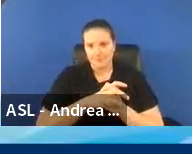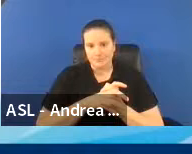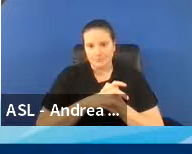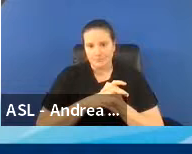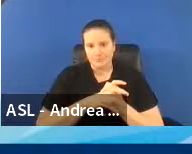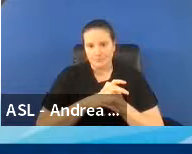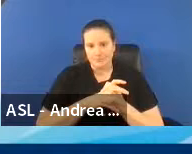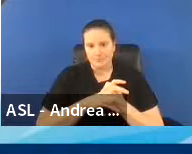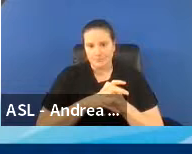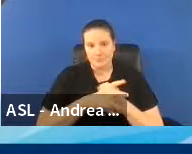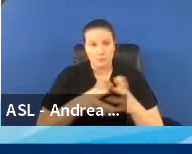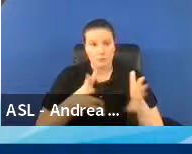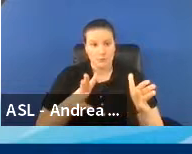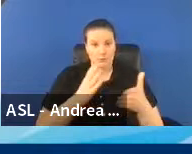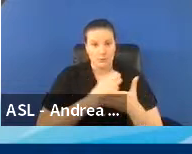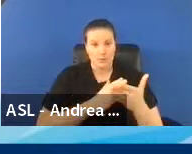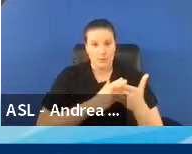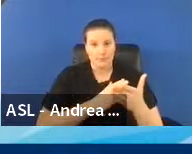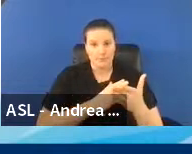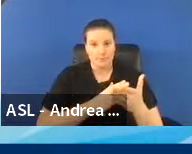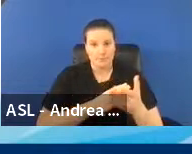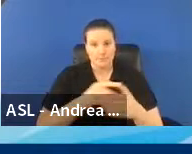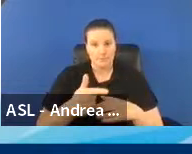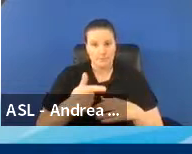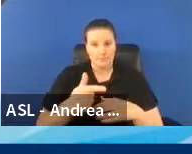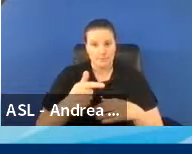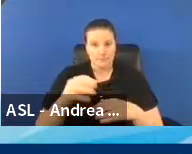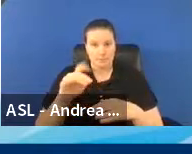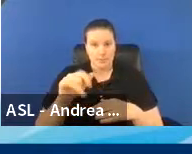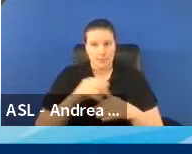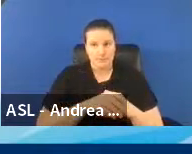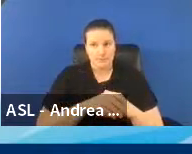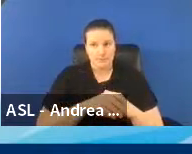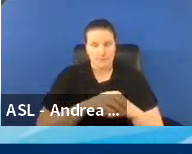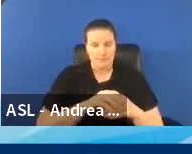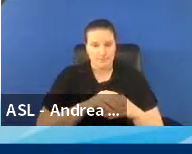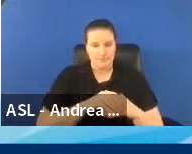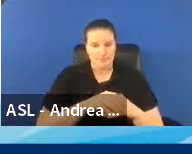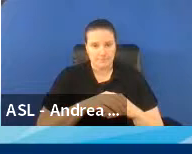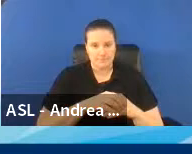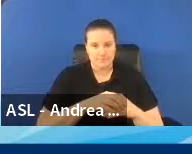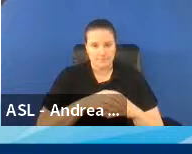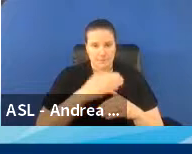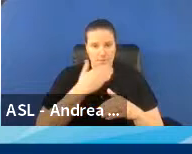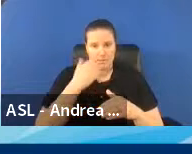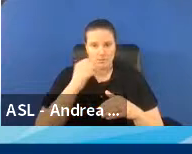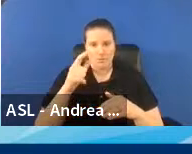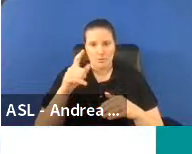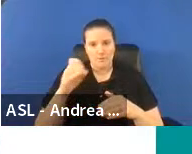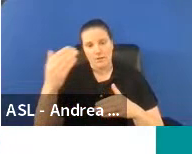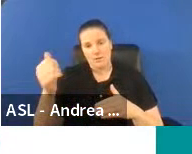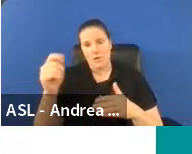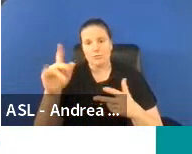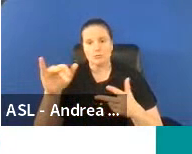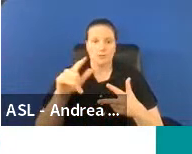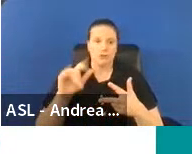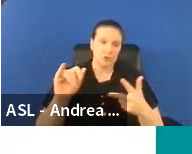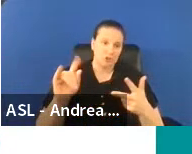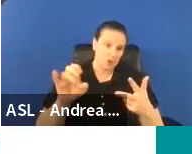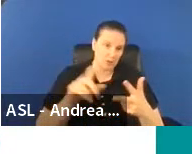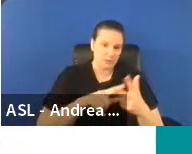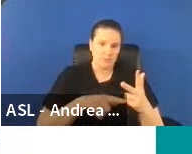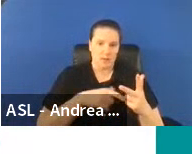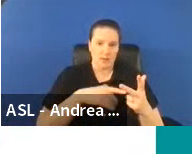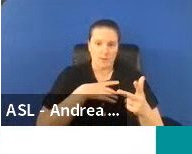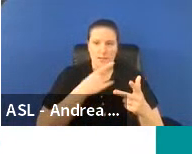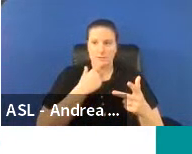And that is it for our section. I will turn it over to Millicent. Thanks, Salome. Thank you, Audrey, and thank you, Jake. I would like